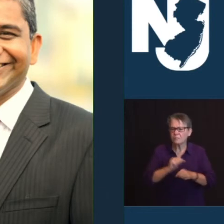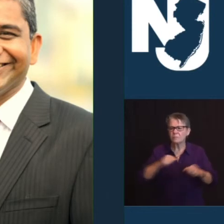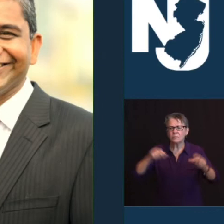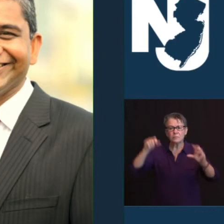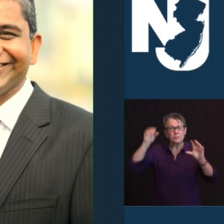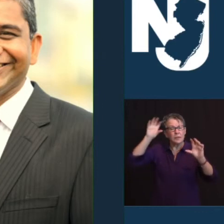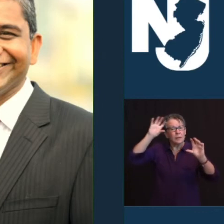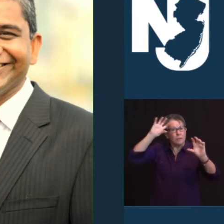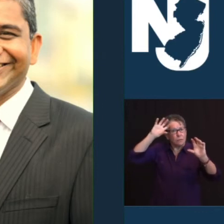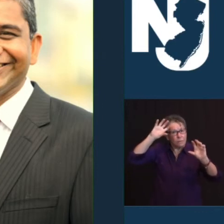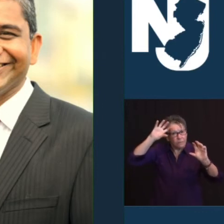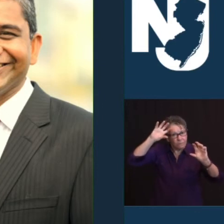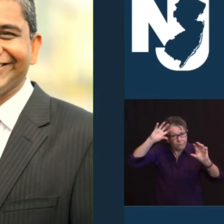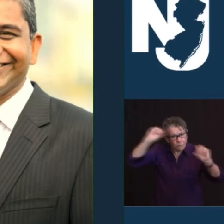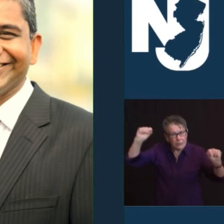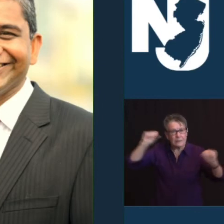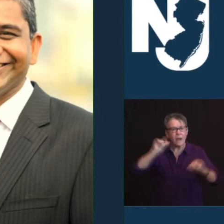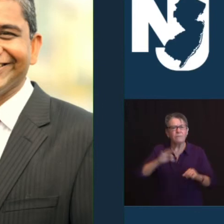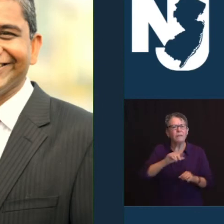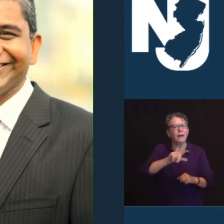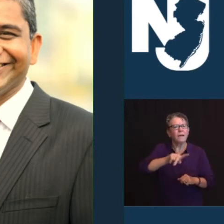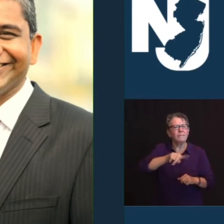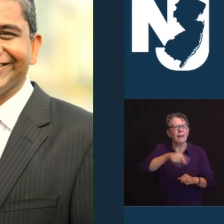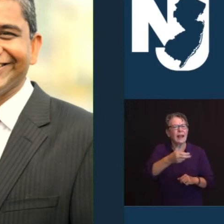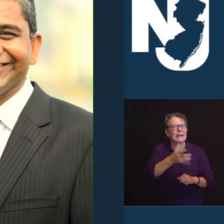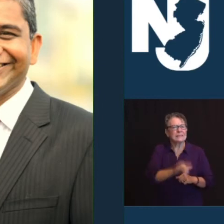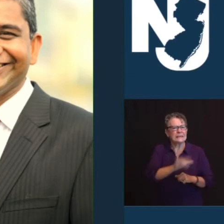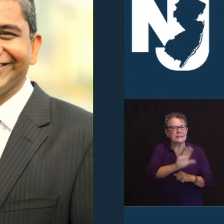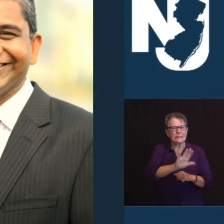is lpgrx.us,